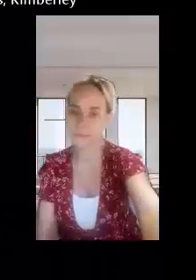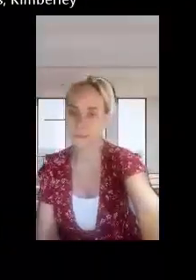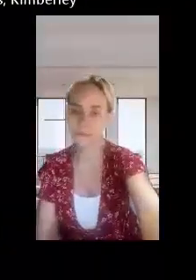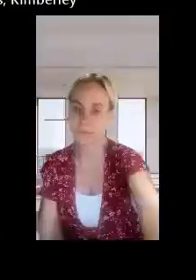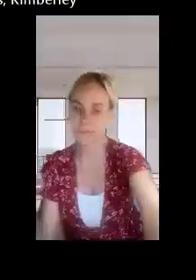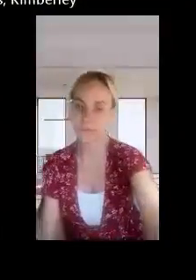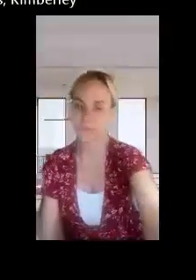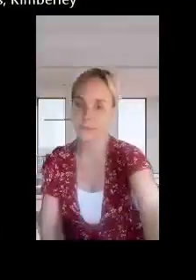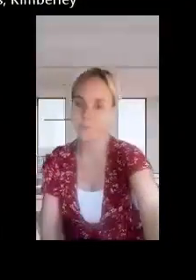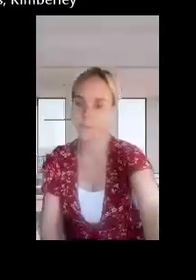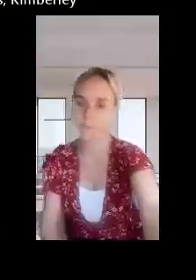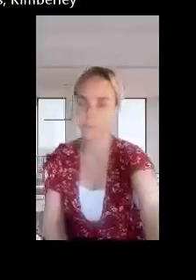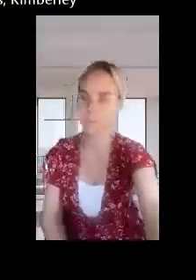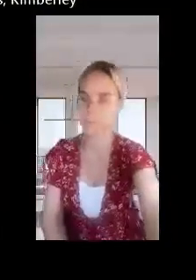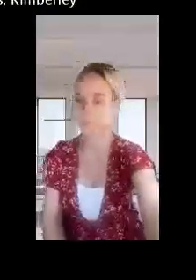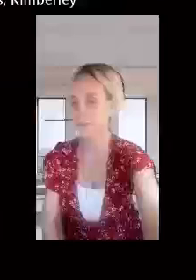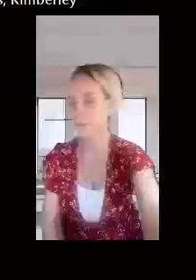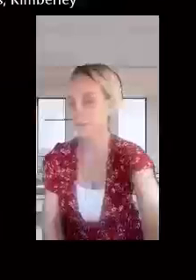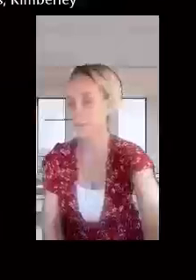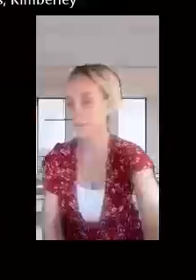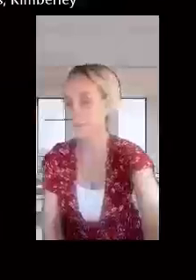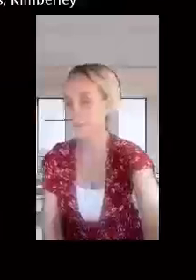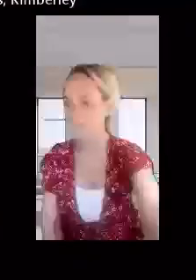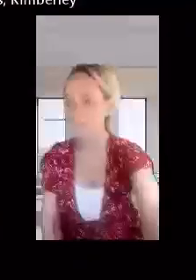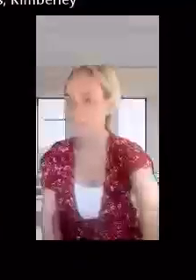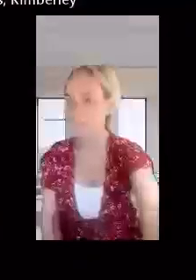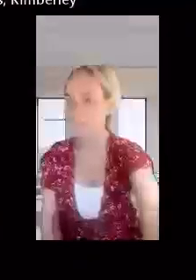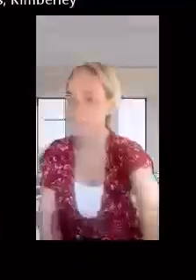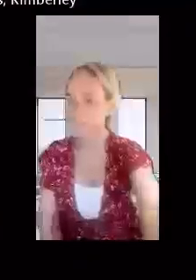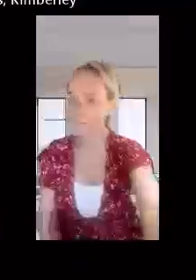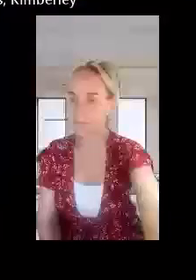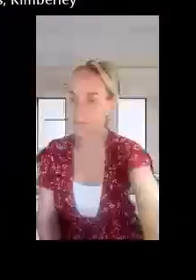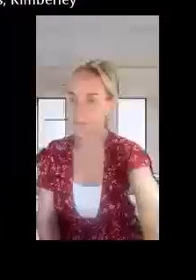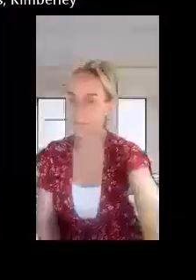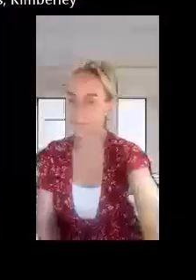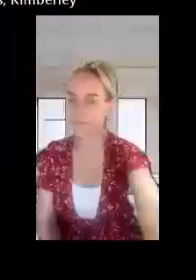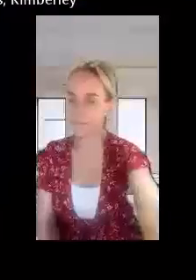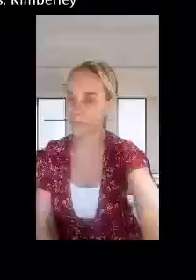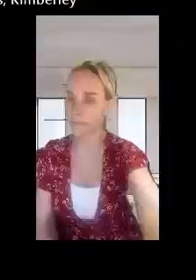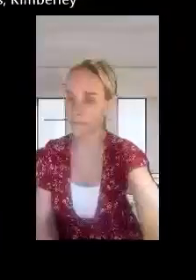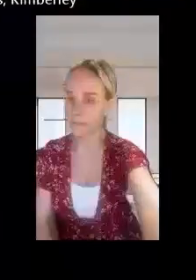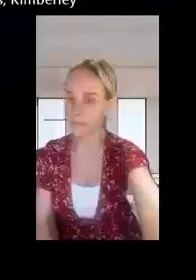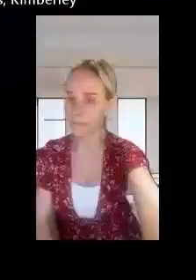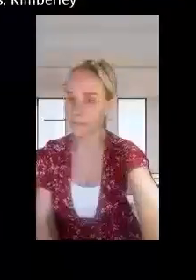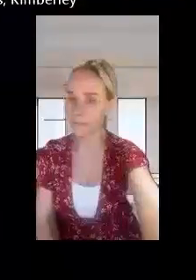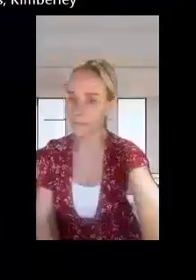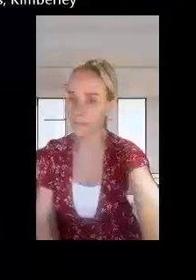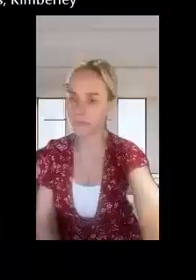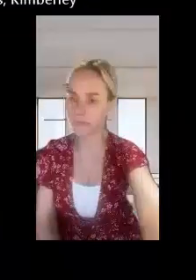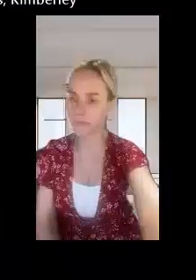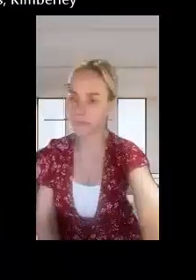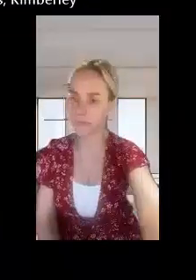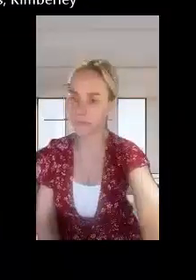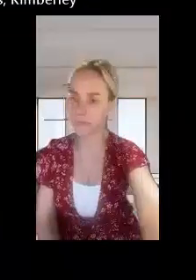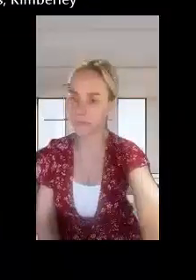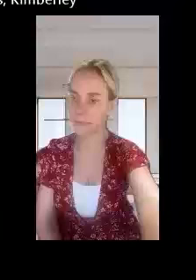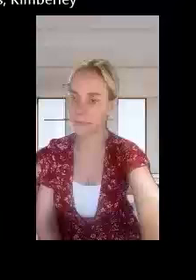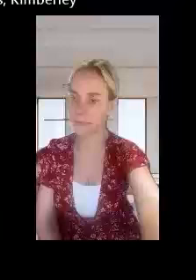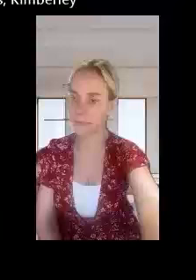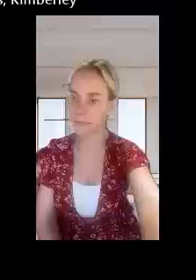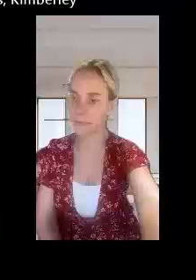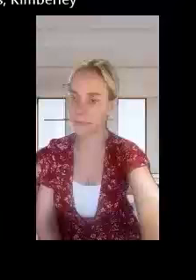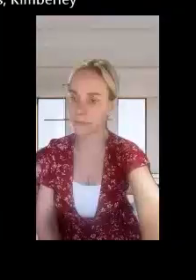The land upon which we work, live, and sustain ourselves is the ancestral and treaty lands of the Michizagig